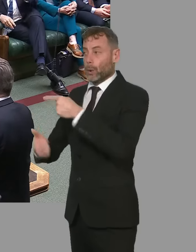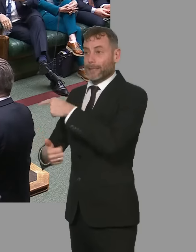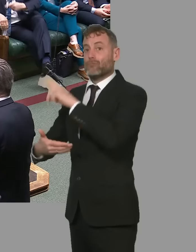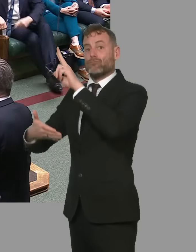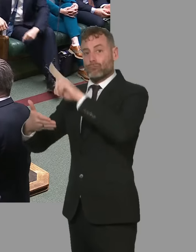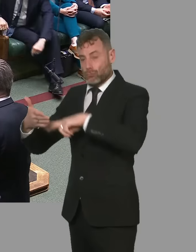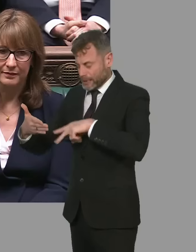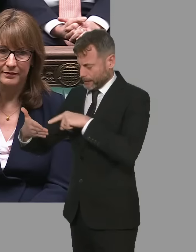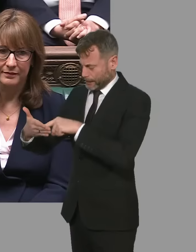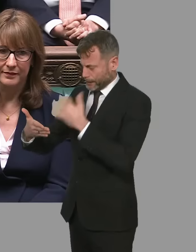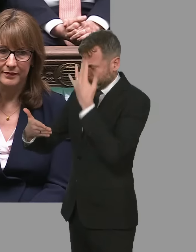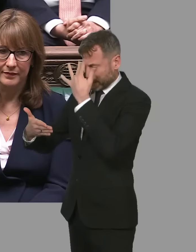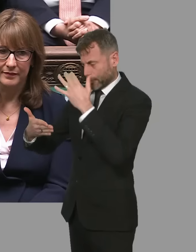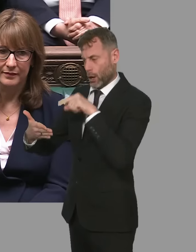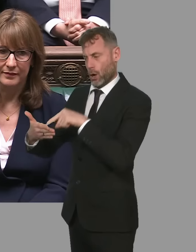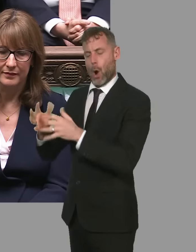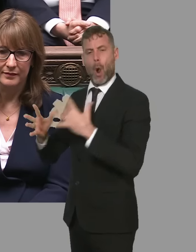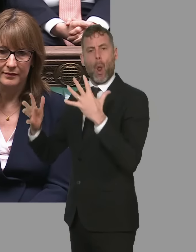least he's right.